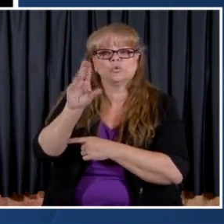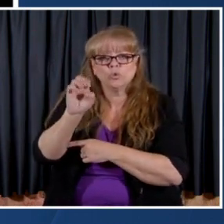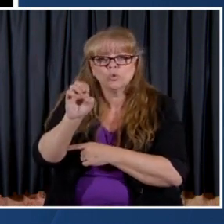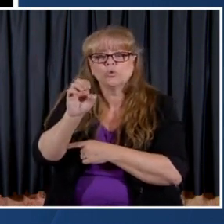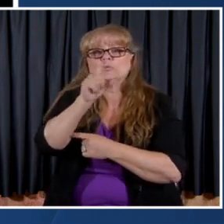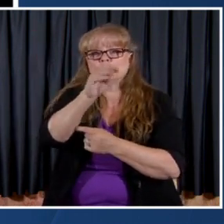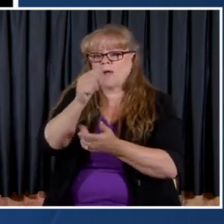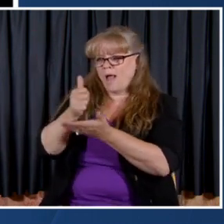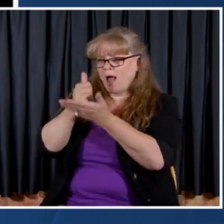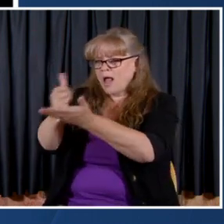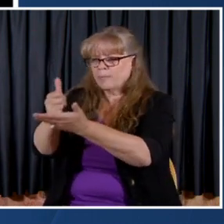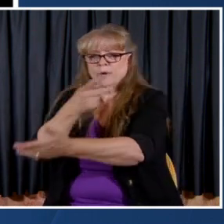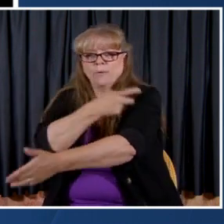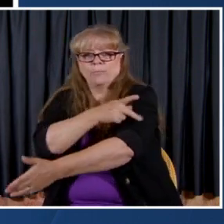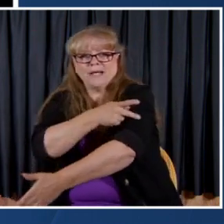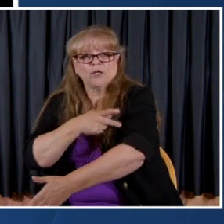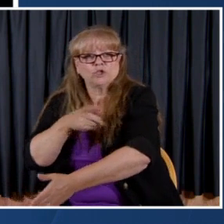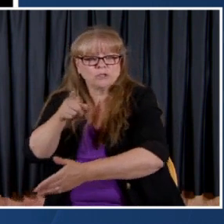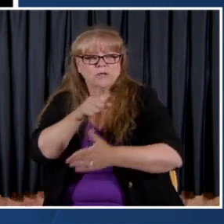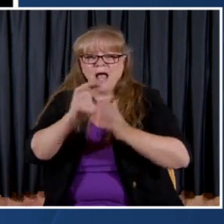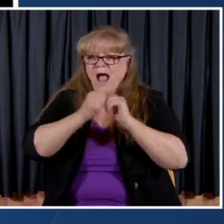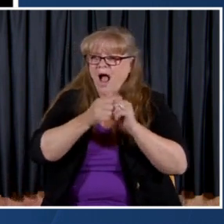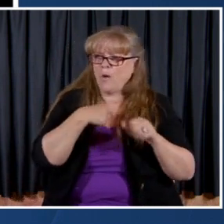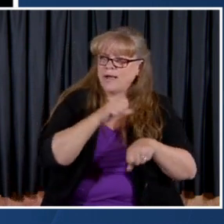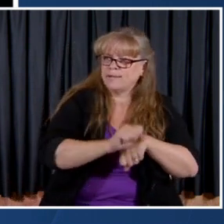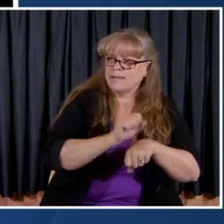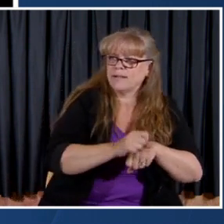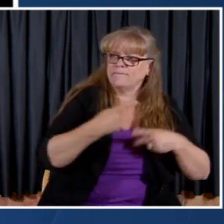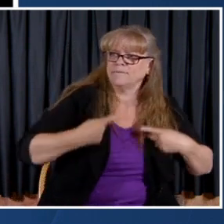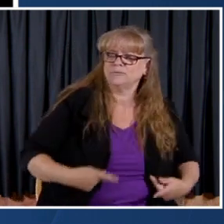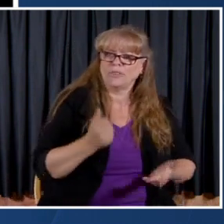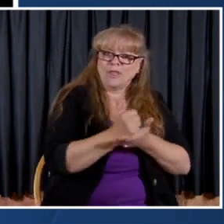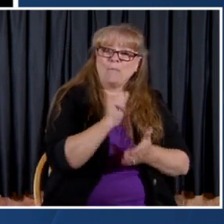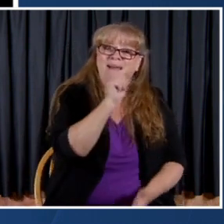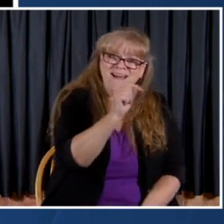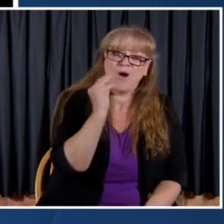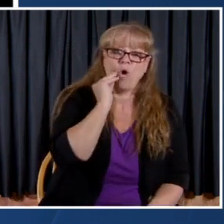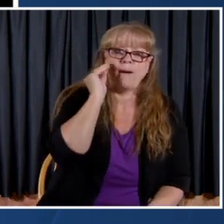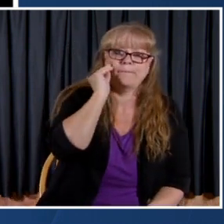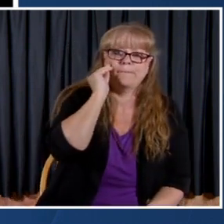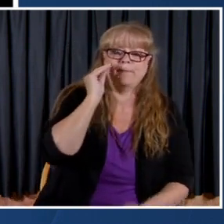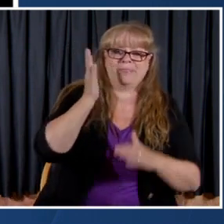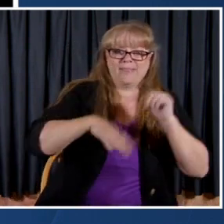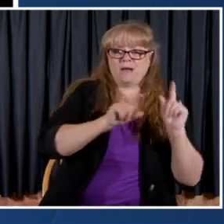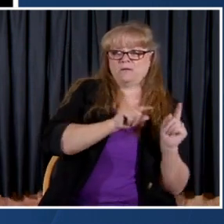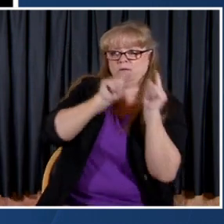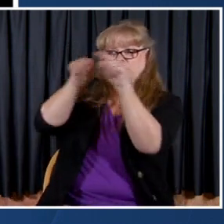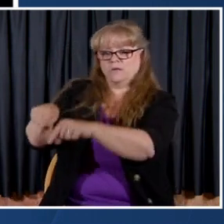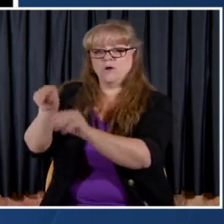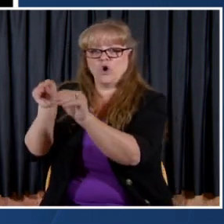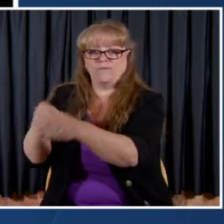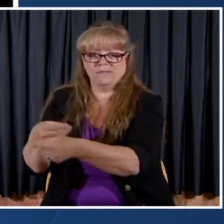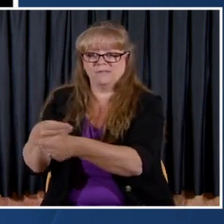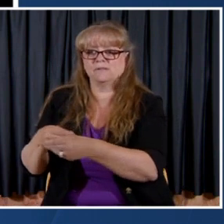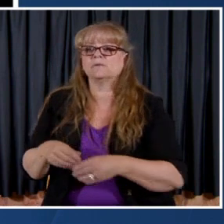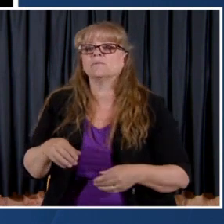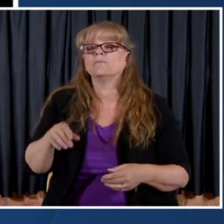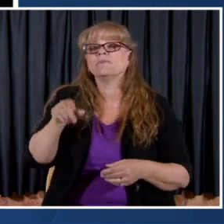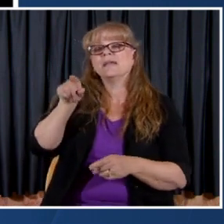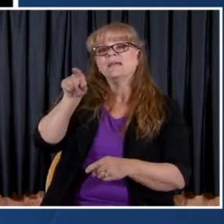alike. And now Ed, like many other physical therapists, is doing telehealth appointments to keep patients on track with their